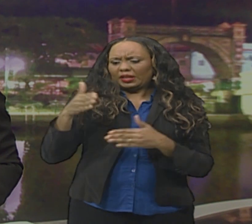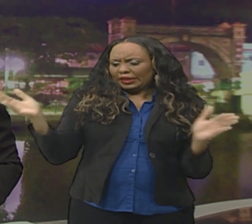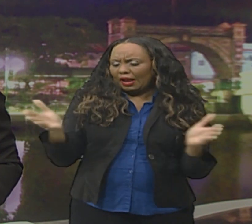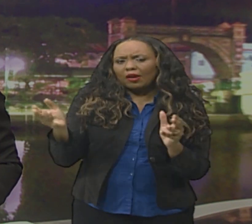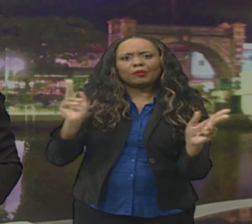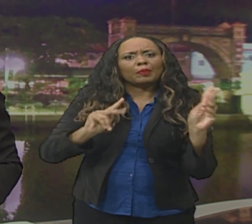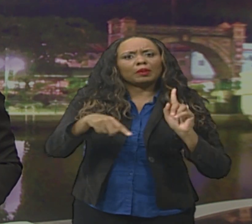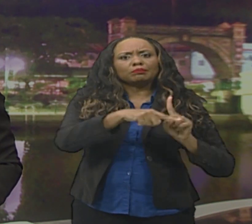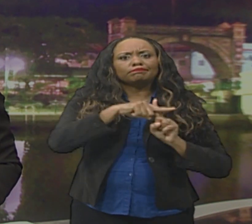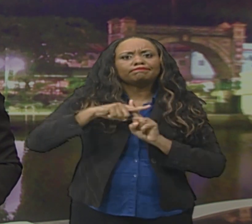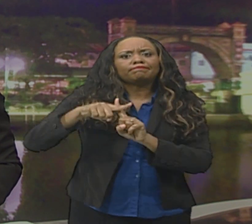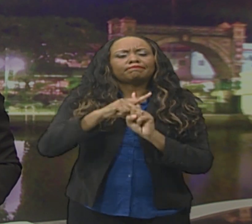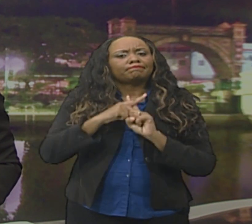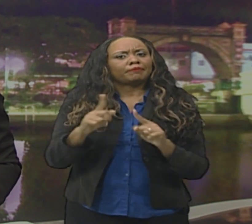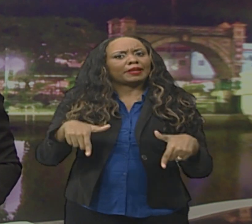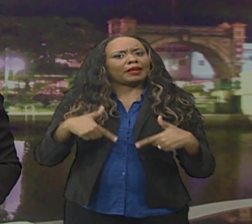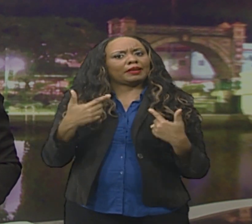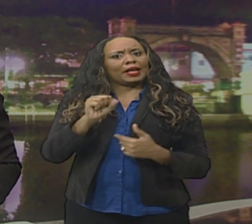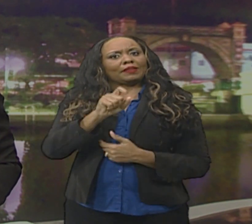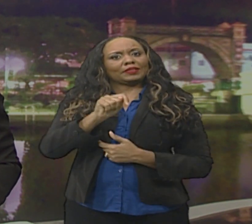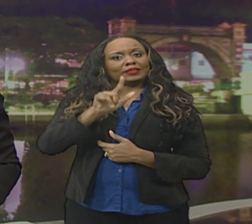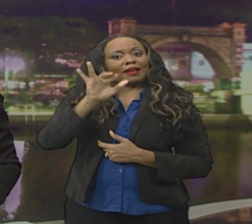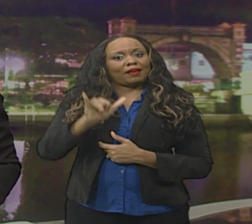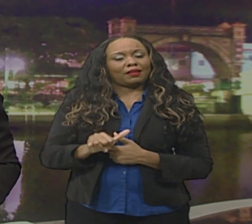encourage positive lifestyles.